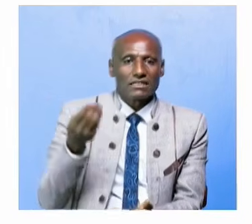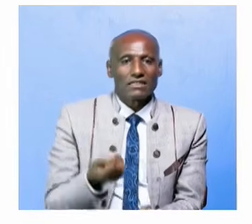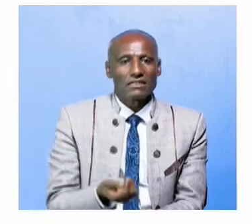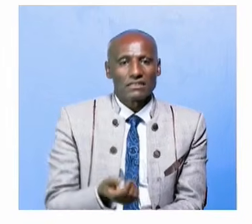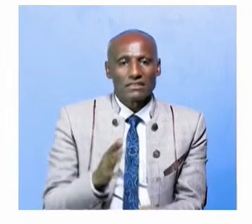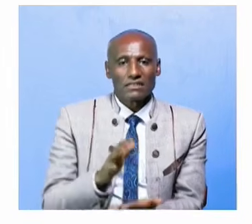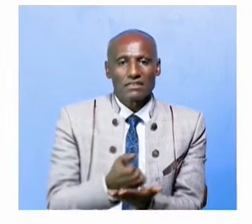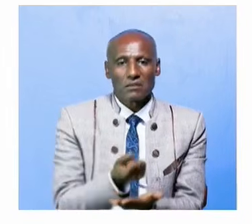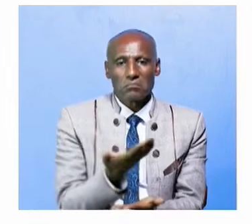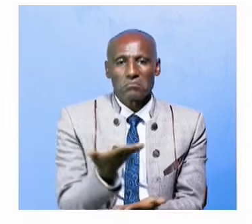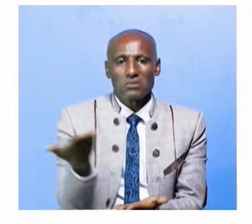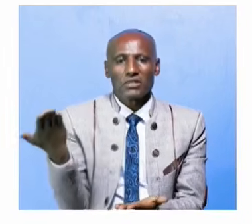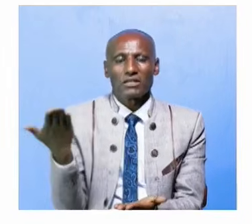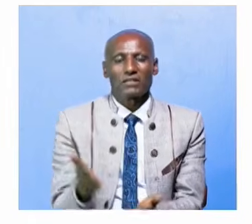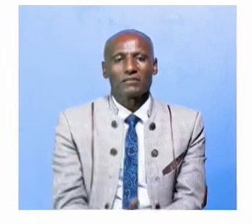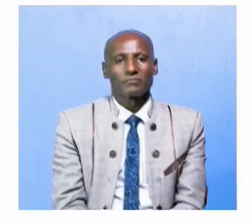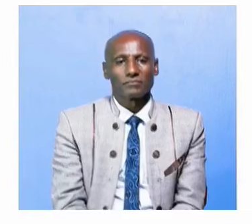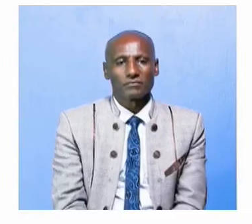something.